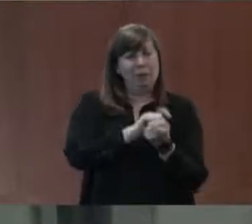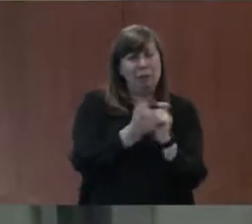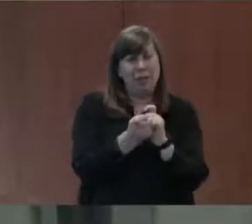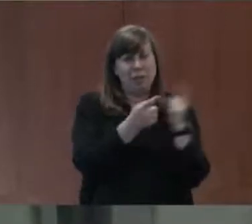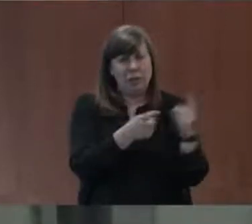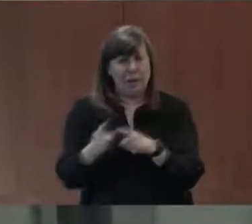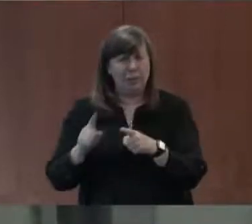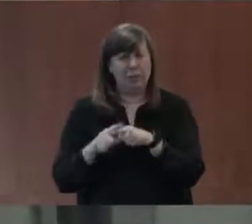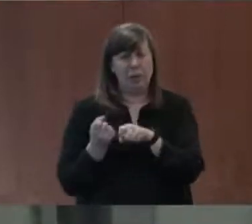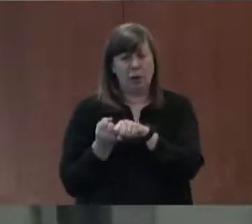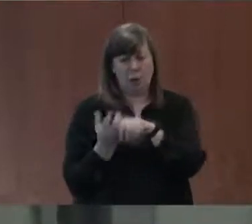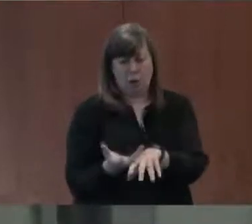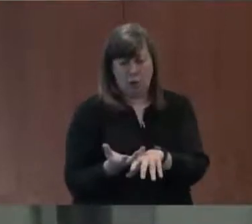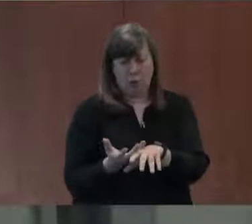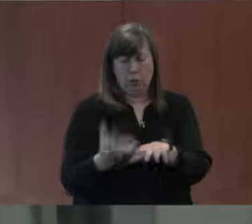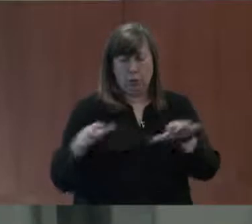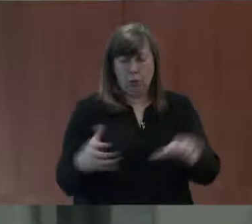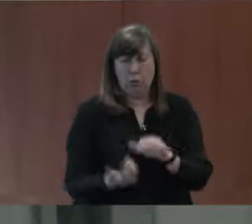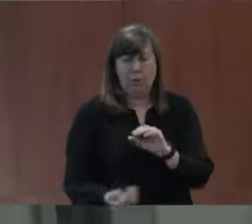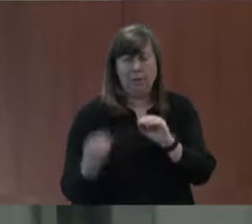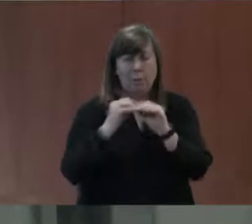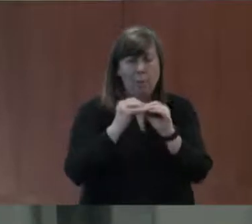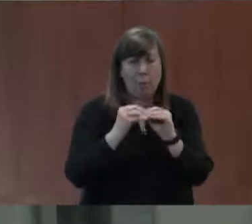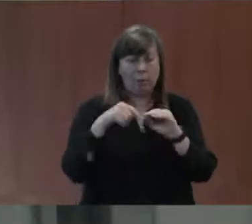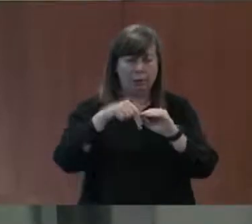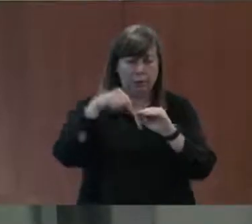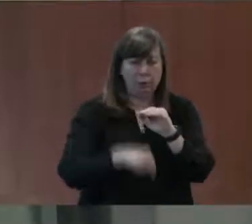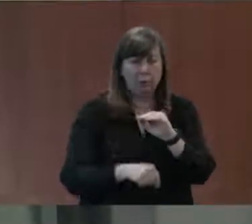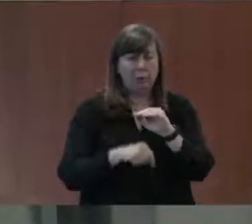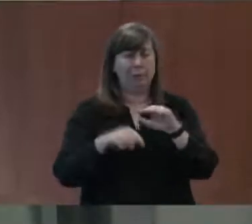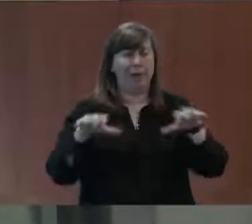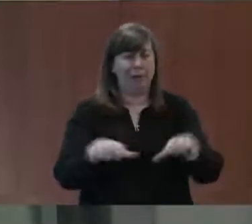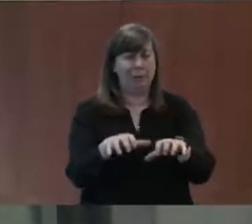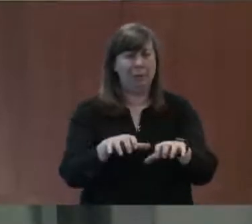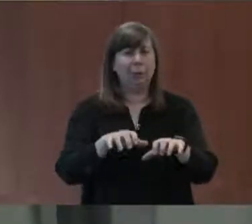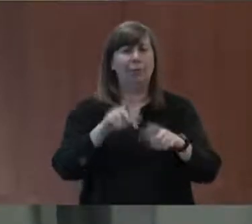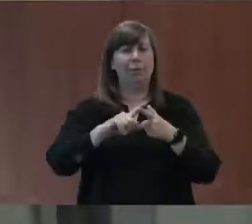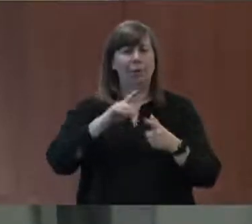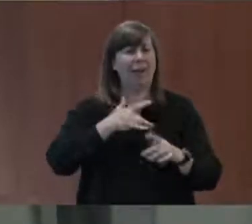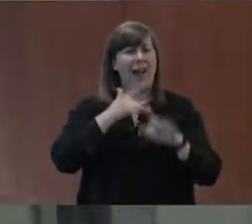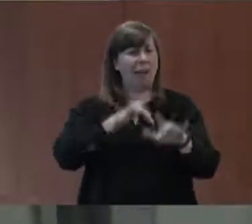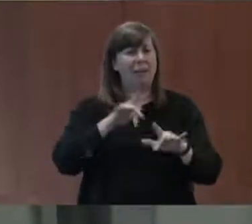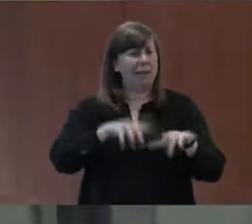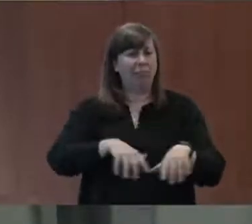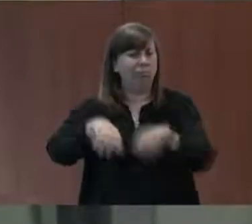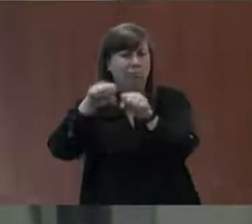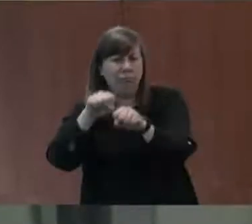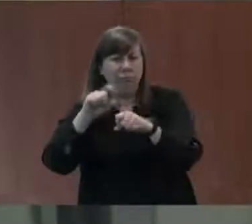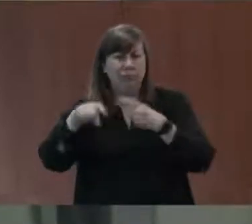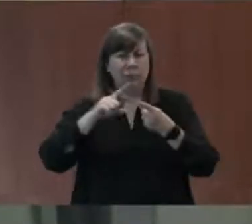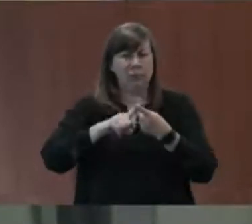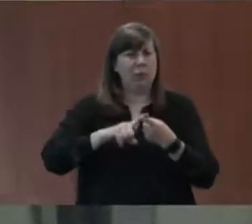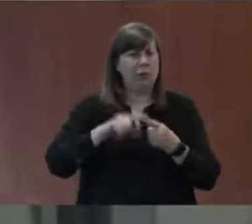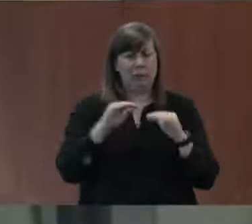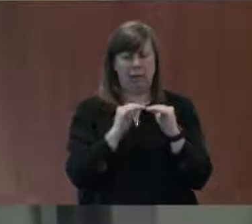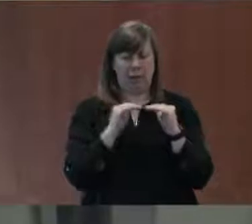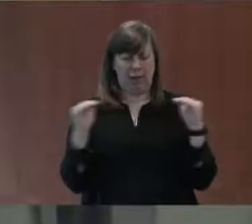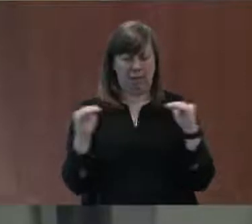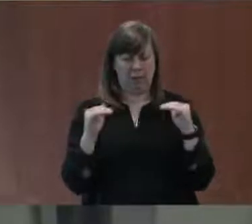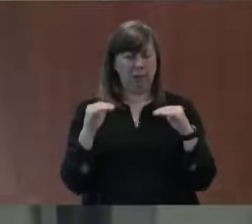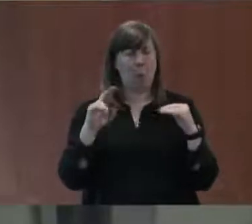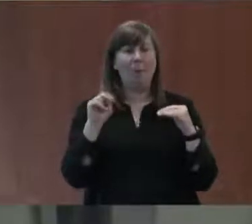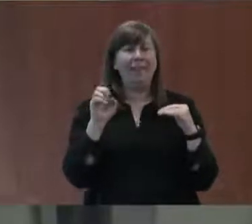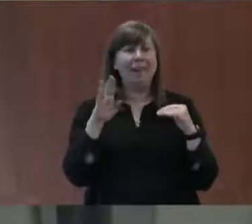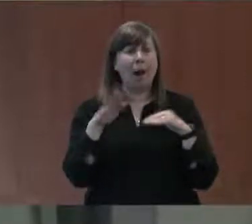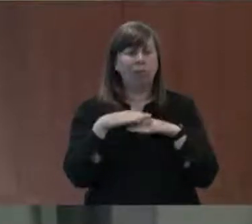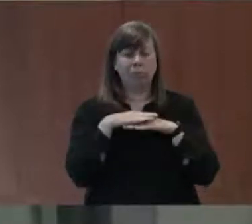that causes you to perform an even more extreme set of actions, the process of apathy takes over. Apathy is when you are at a certain level so numb to the